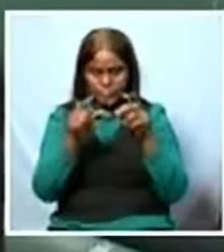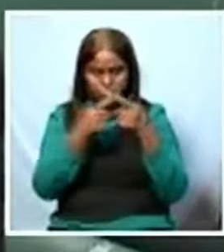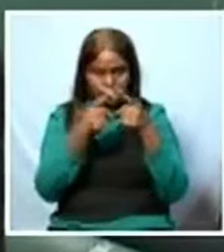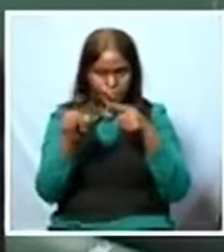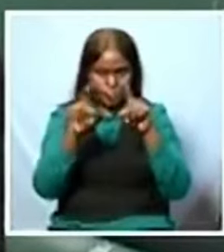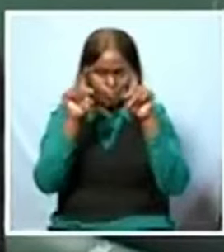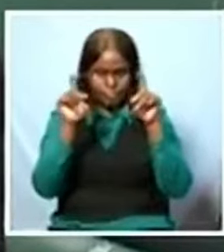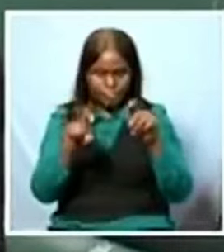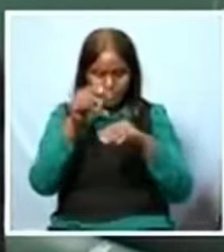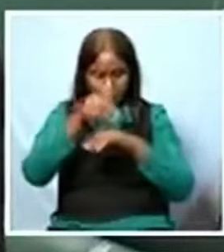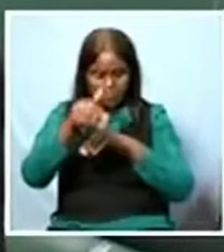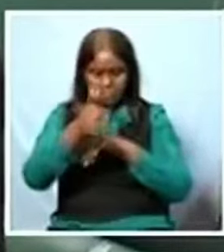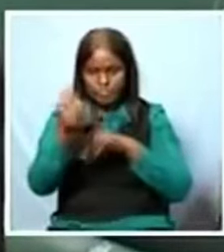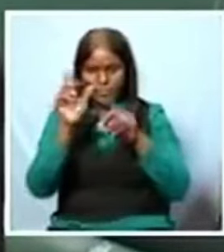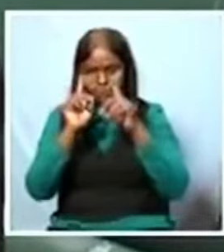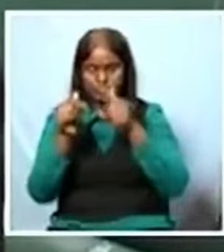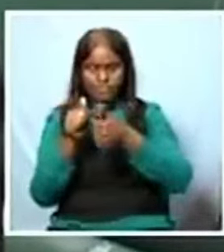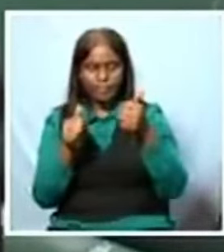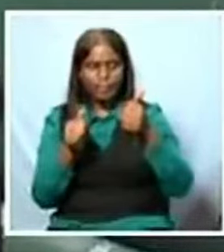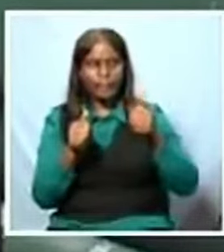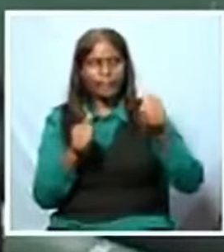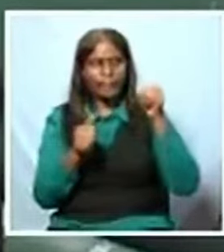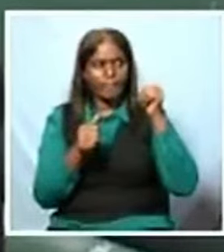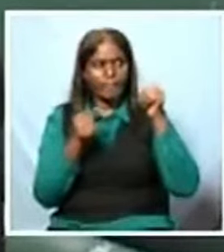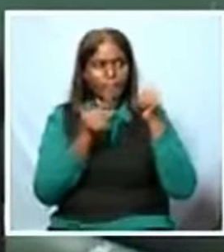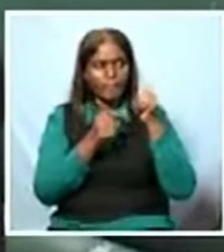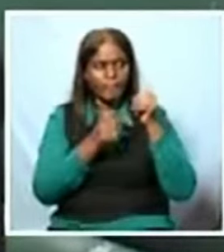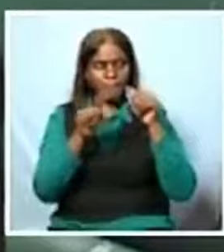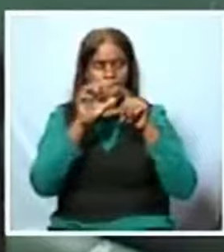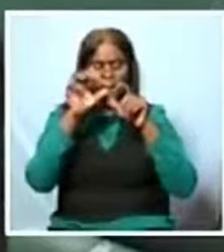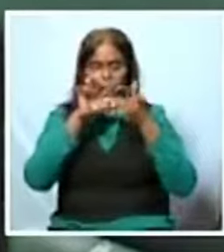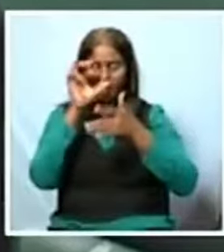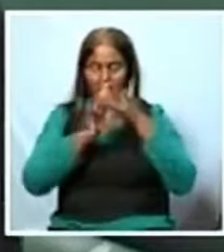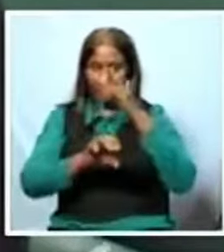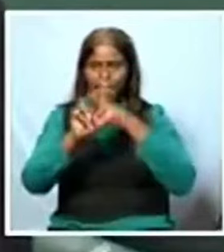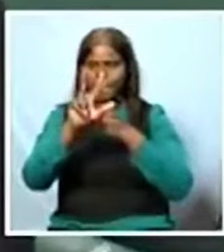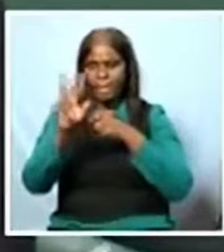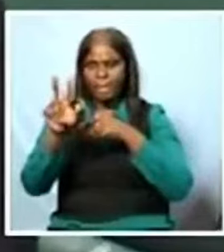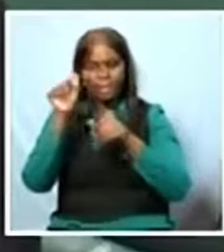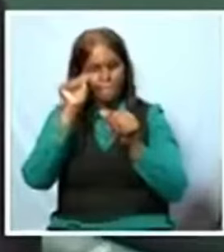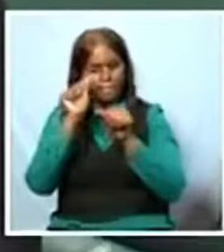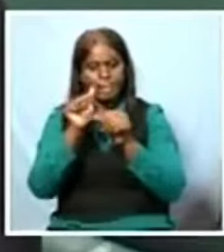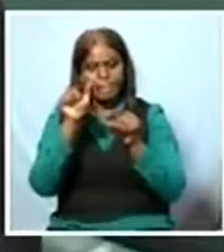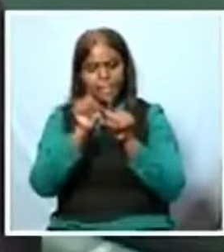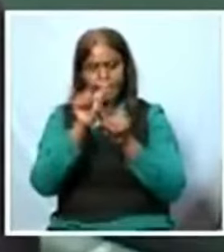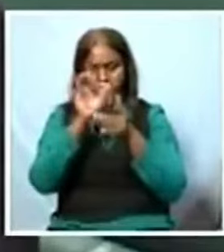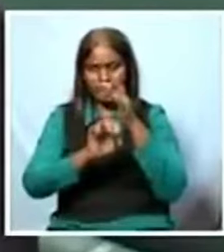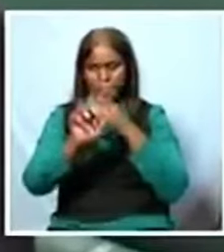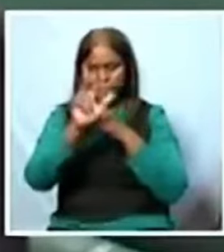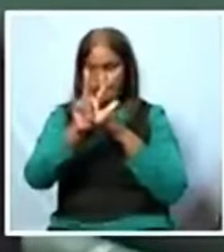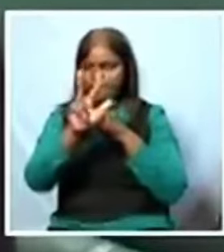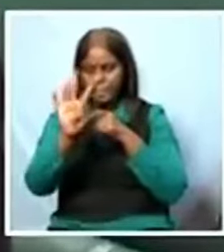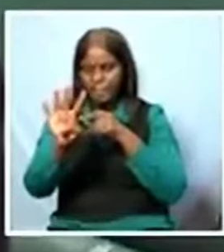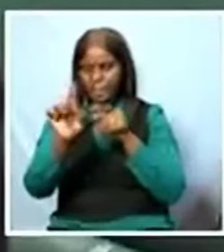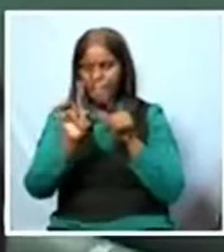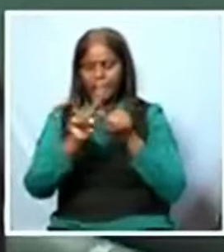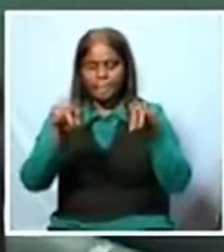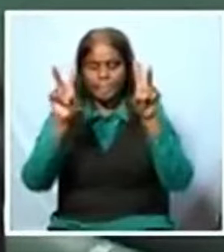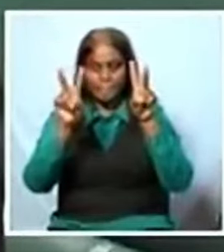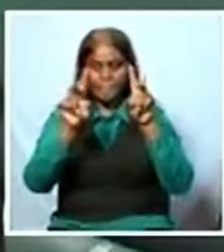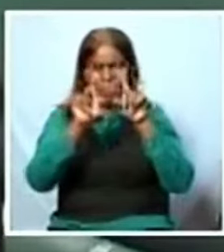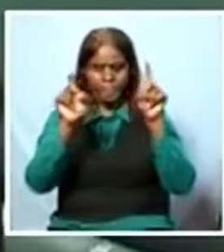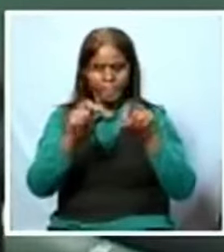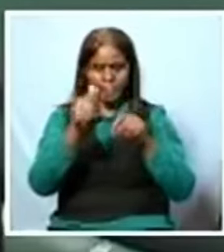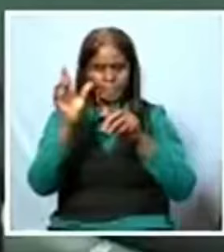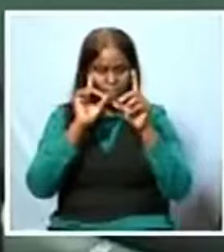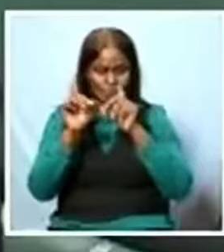certificate of accreditation. Any debate, any objection? Clause 33 is agreed to. Clause 34, surrender of certificate of accreditation.